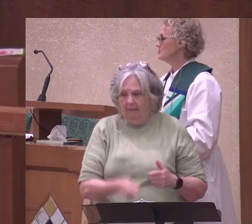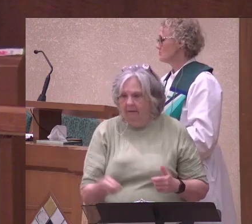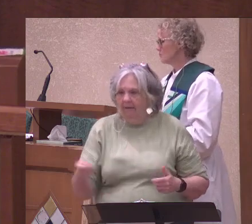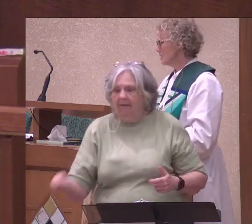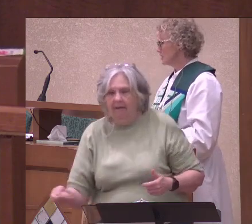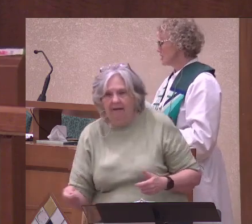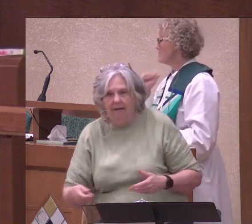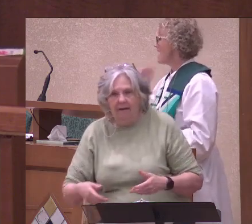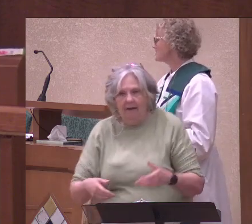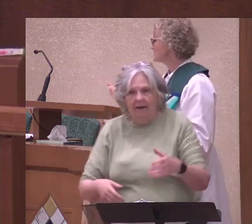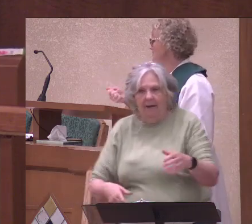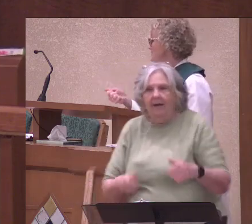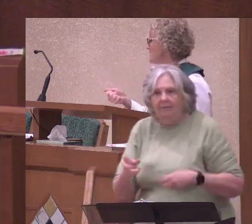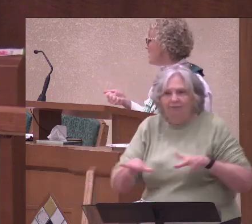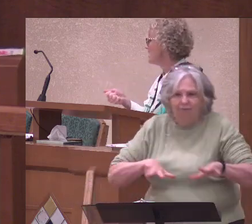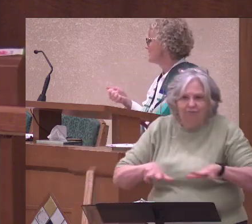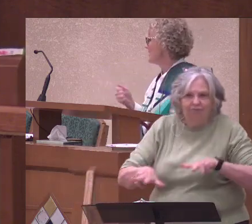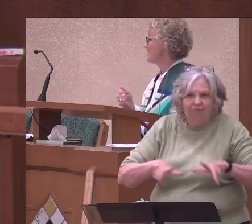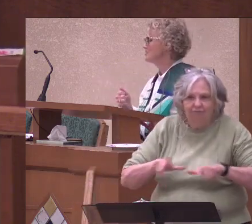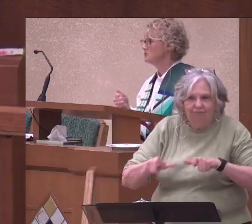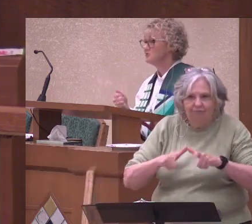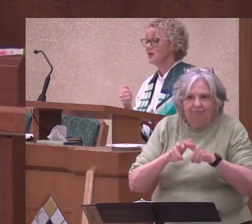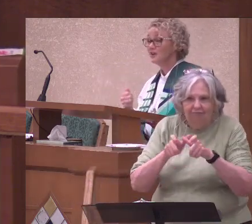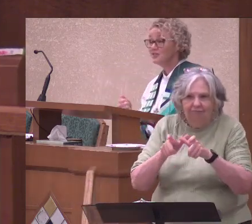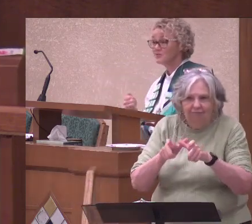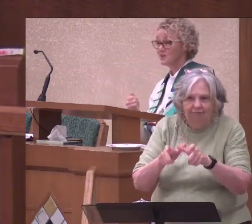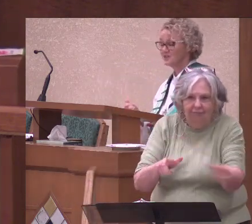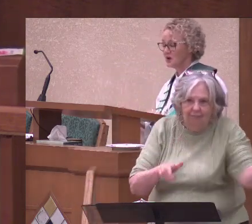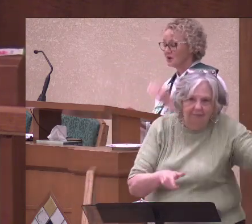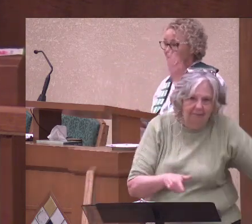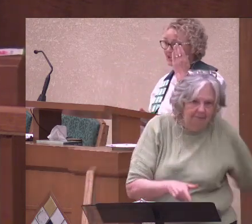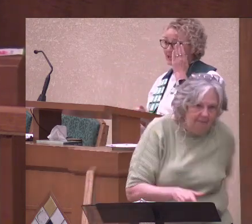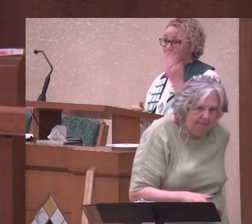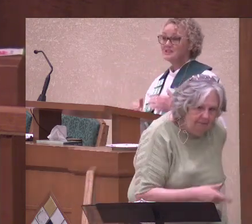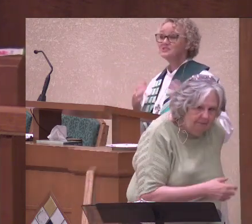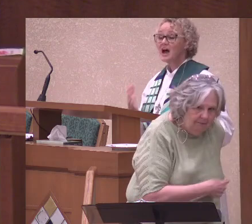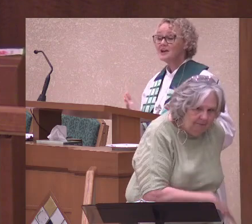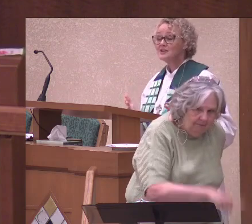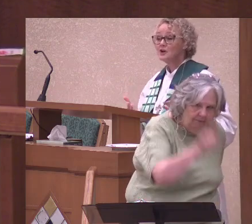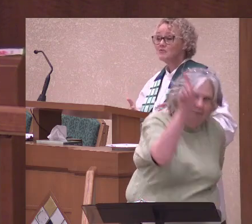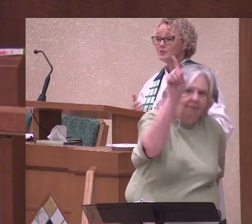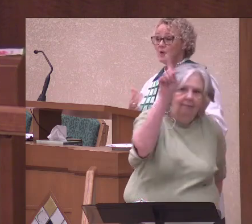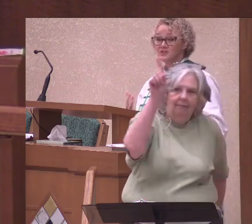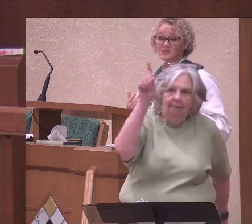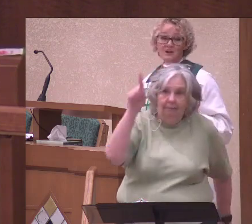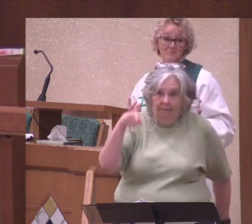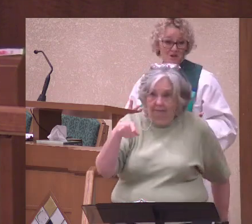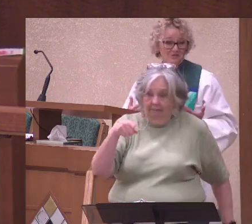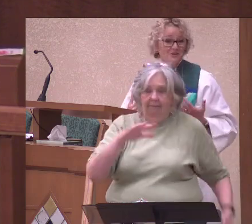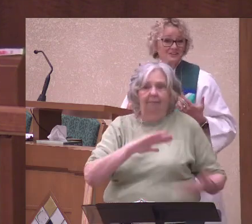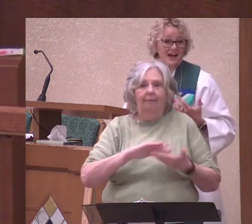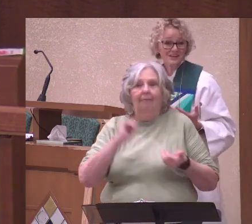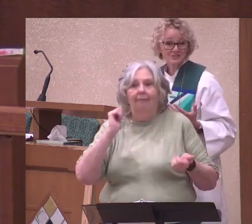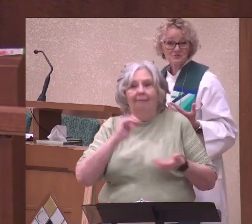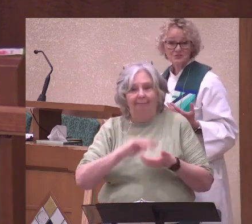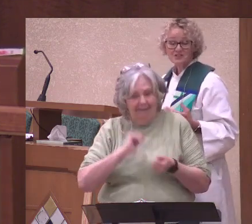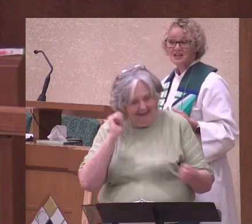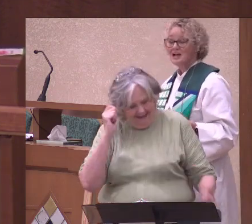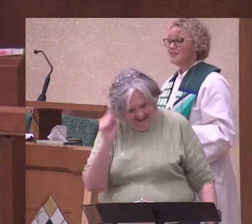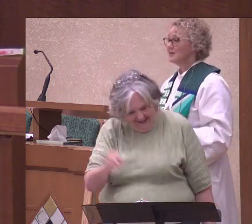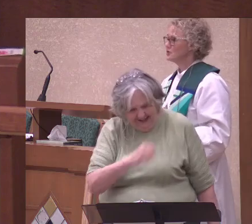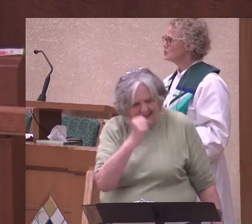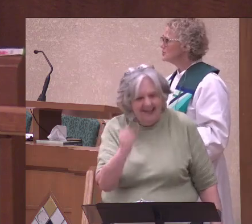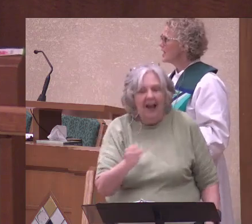one runner passes the baton on to another runner, because I know from watching my brother in high